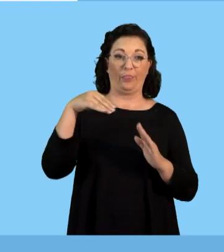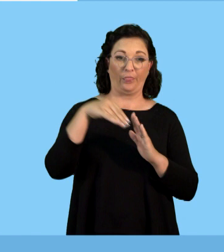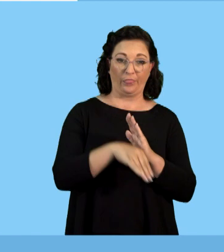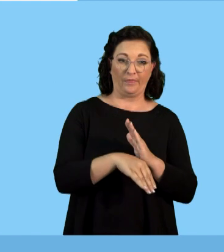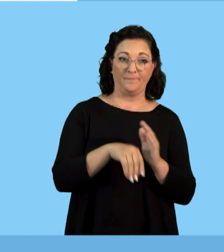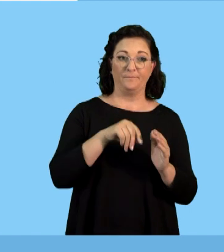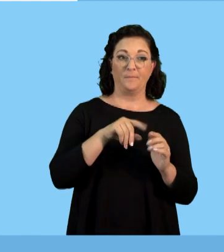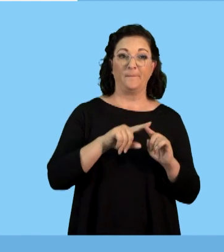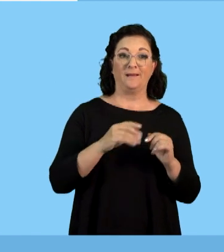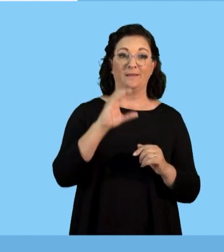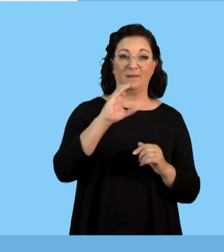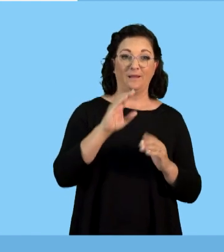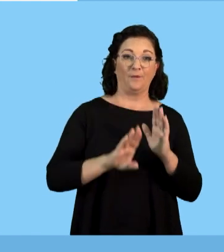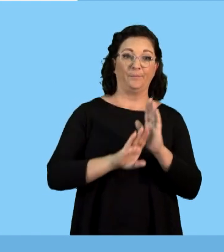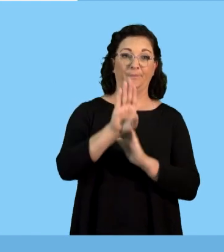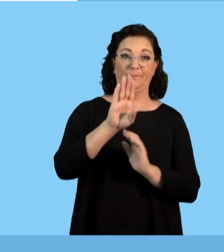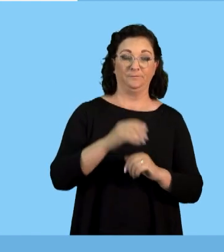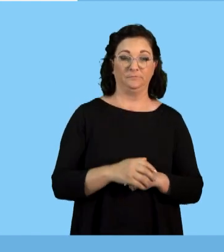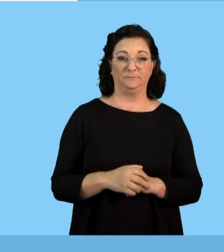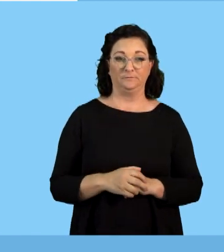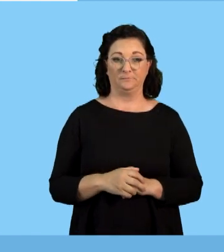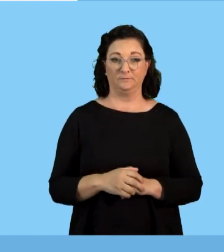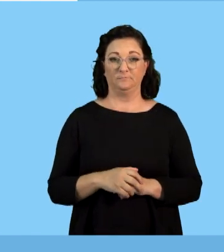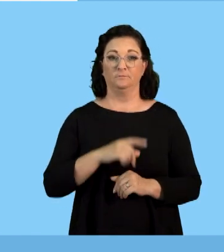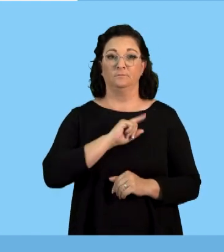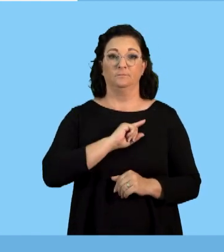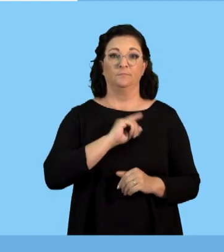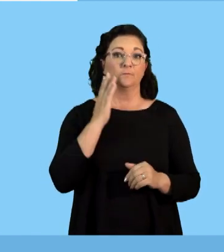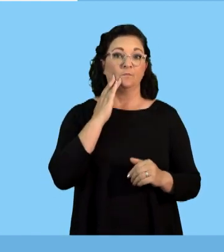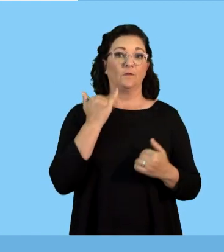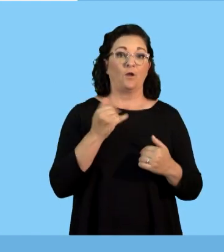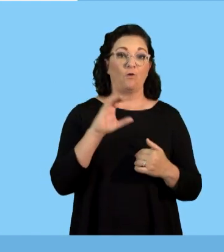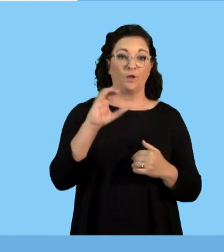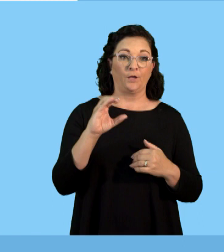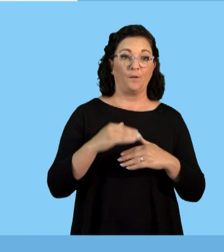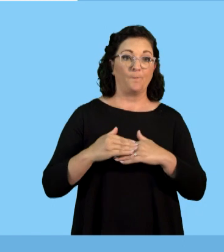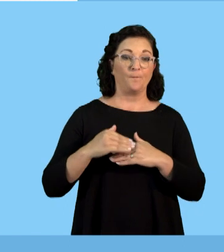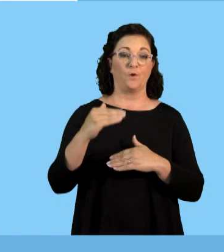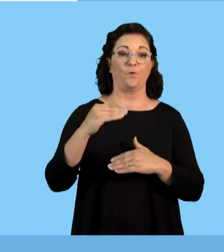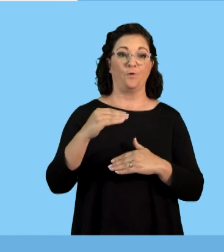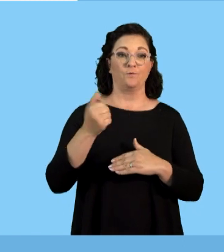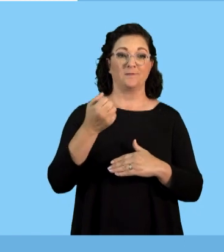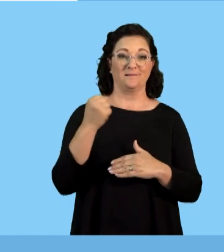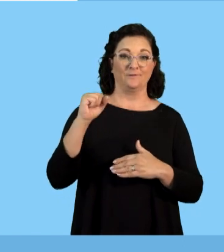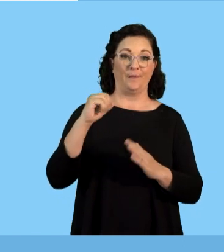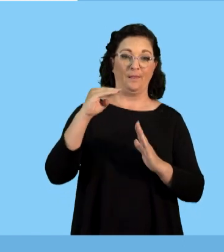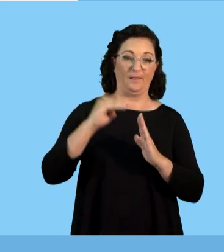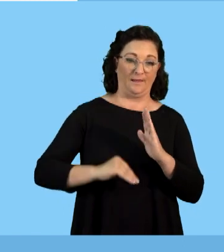the current is going to be increasing. So the current will increase once the resistance is